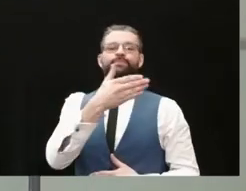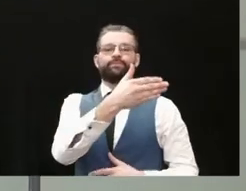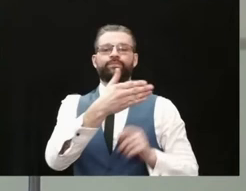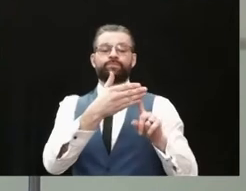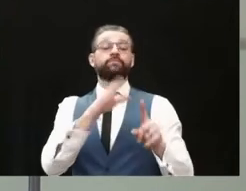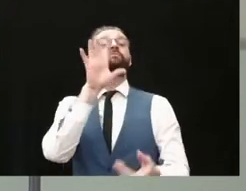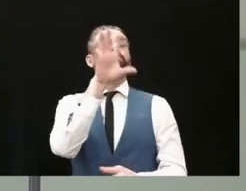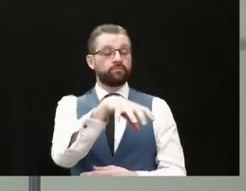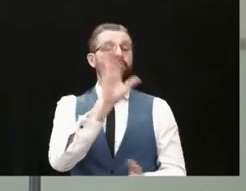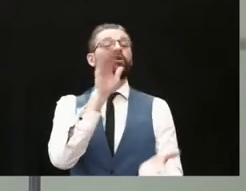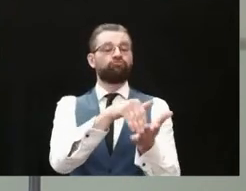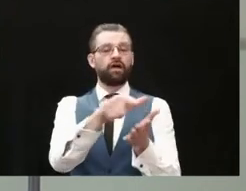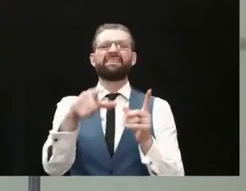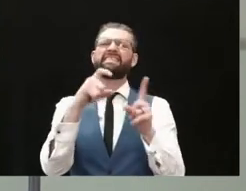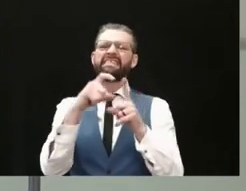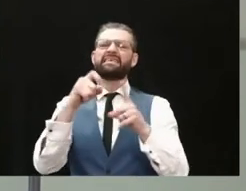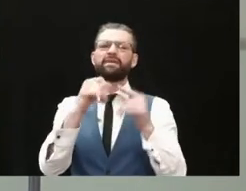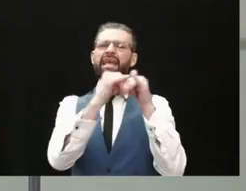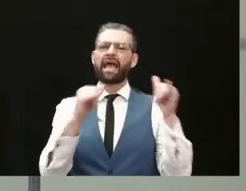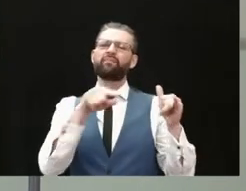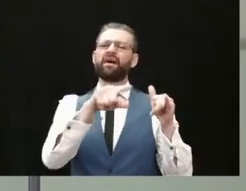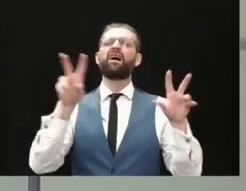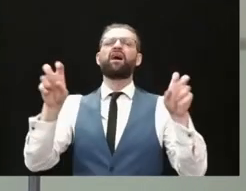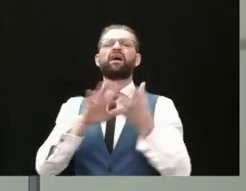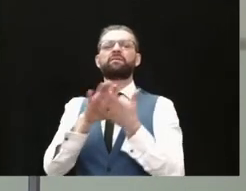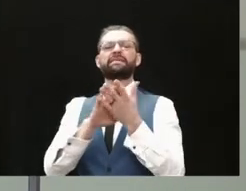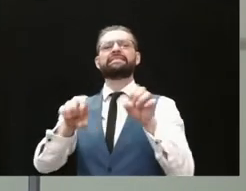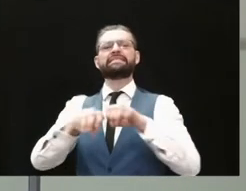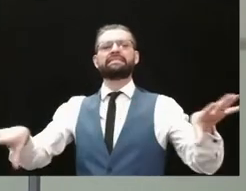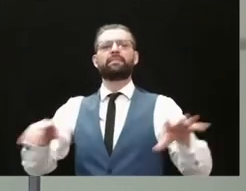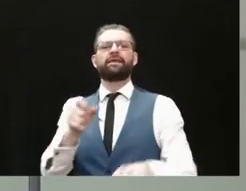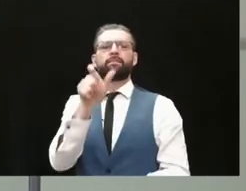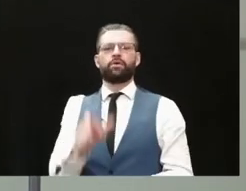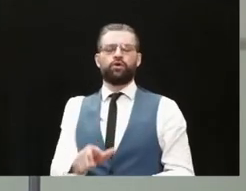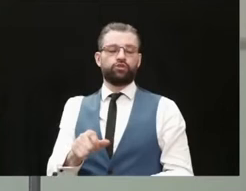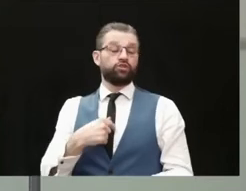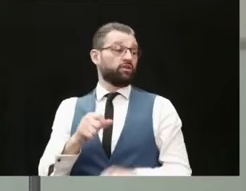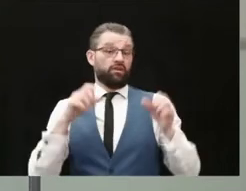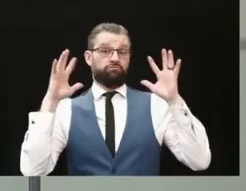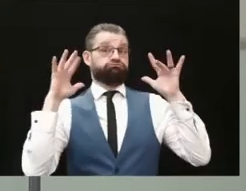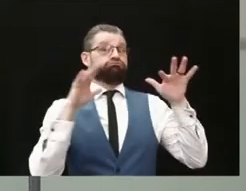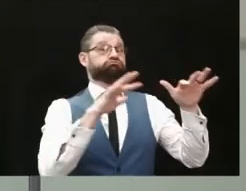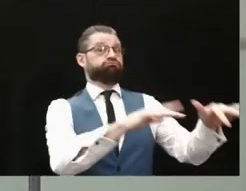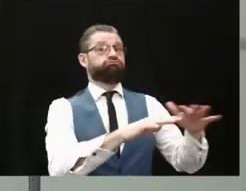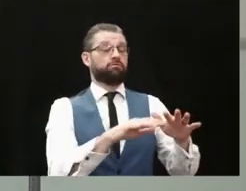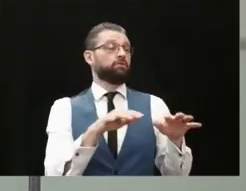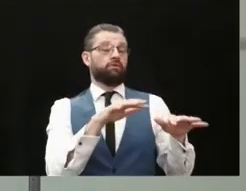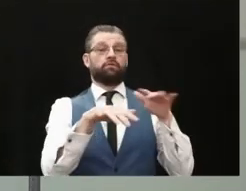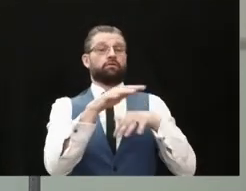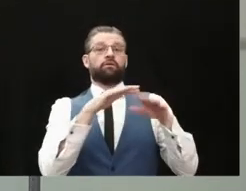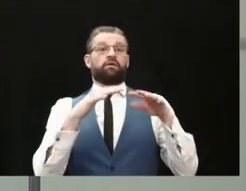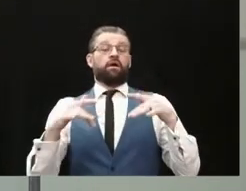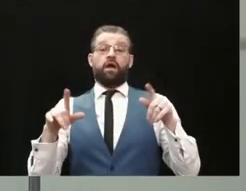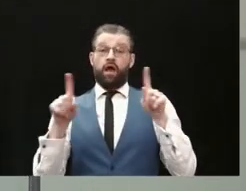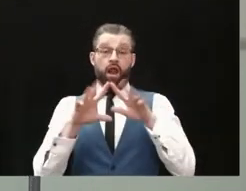DP camp, that's a displaced person camp, a huge hangar lit with arc lights, and it was like moving